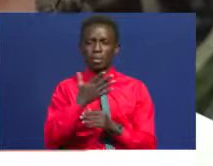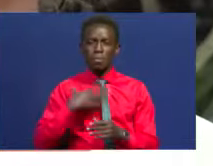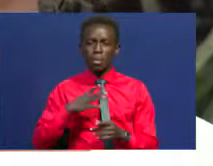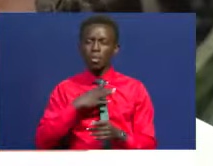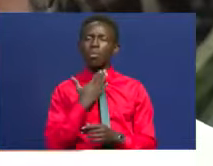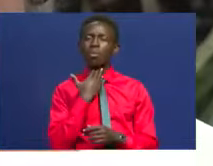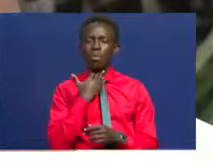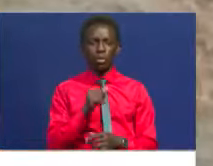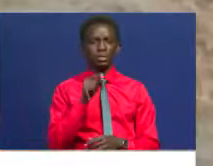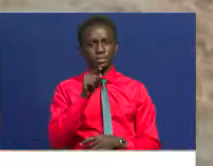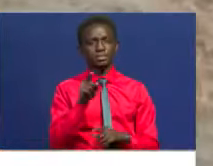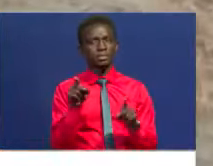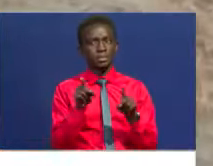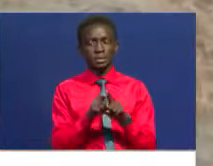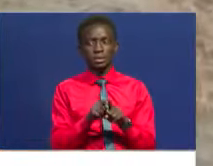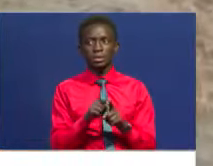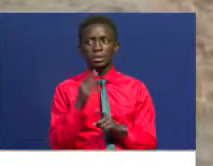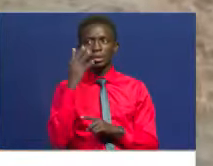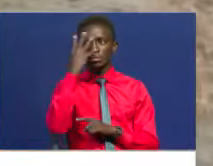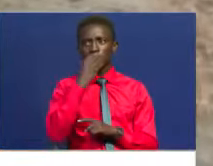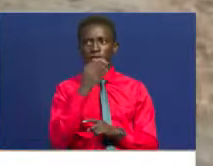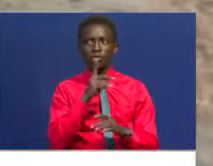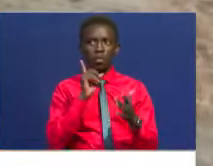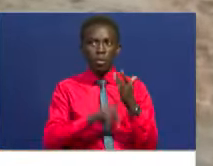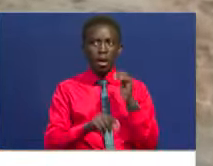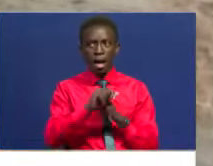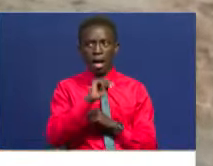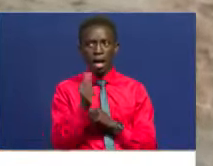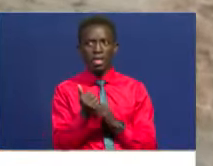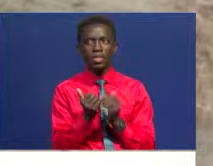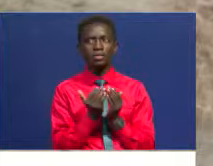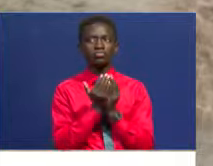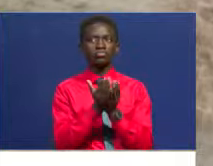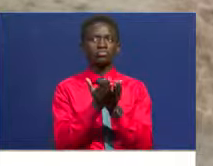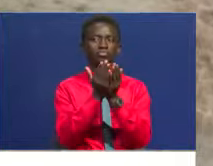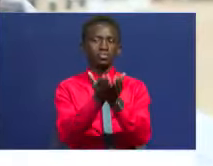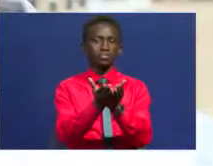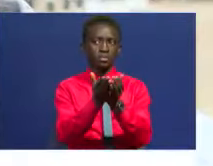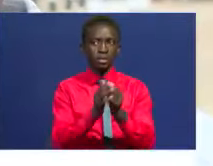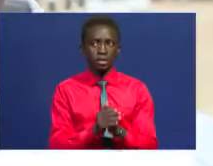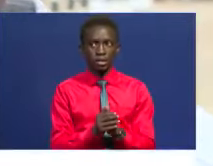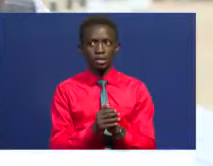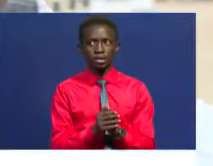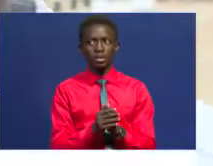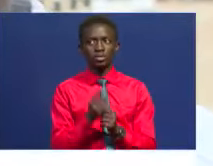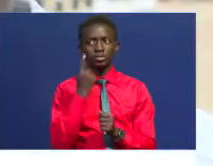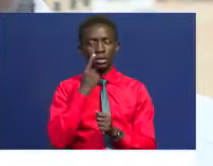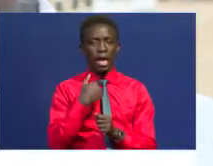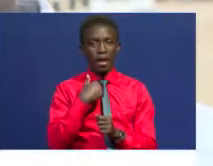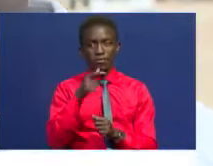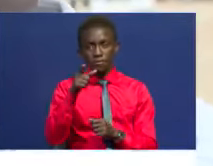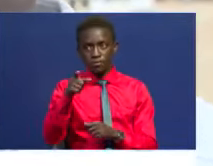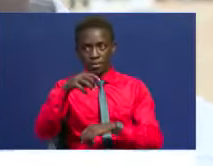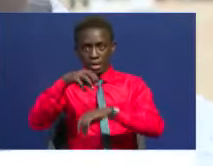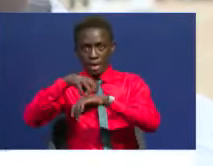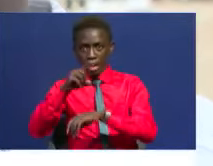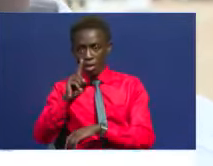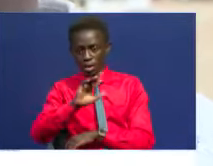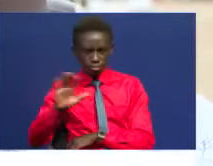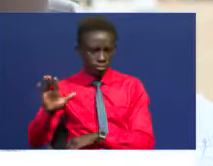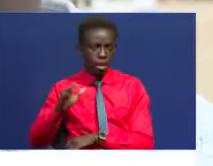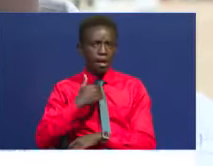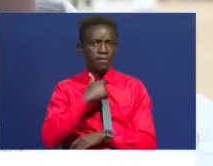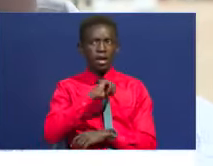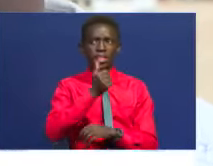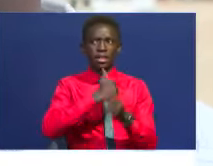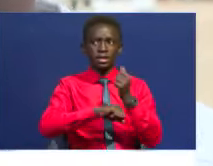What would also be nice is sailing. And apart from Central Island, there are some other activities you can do along the lake.